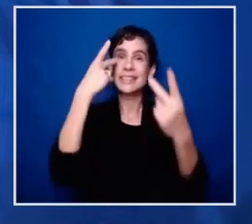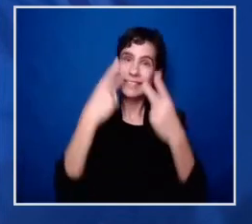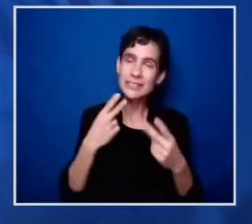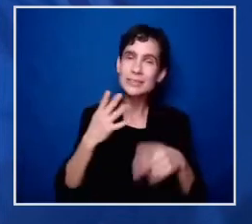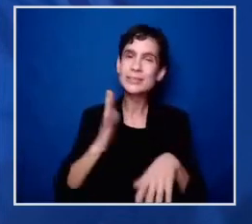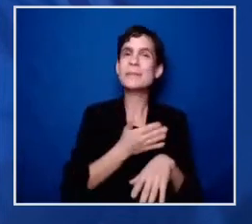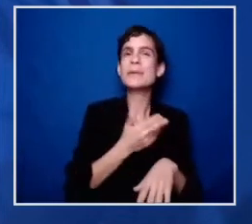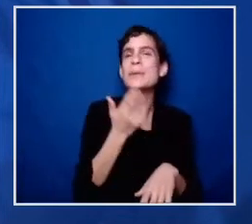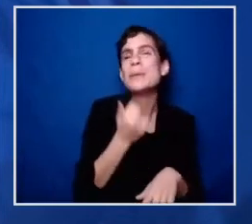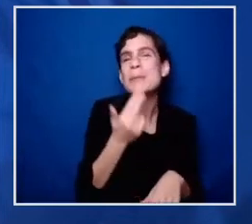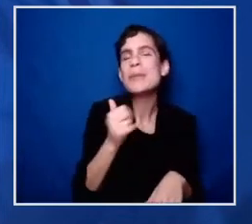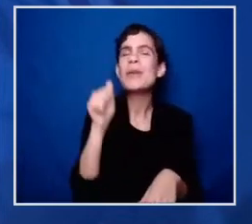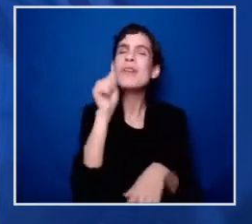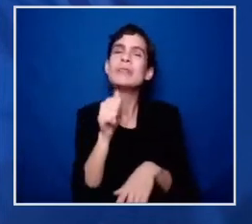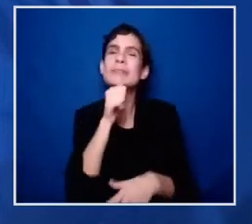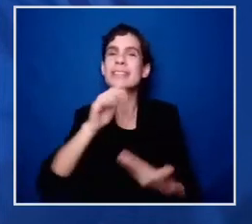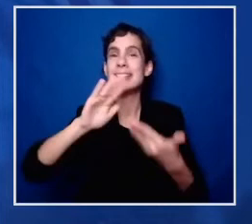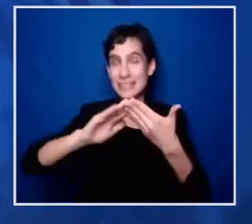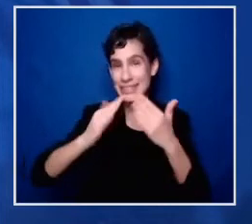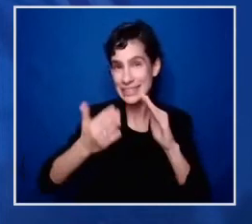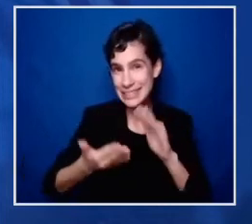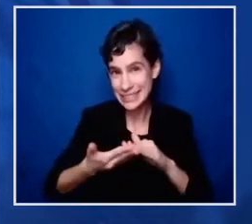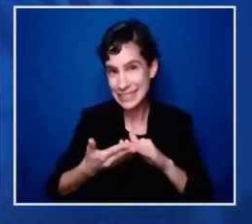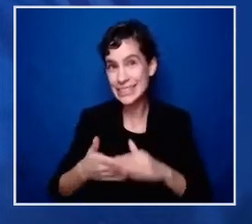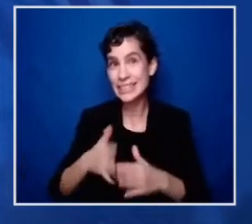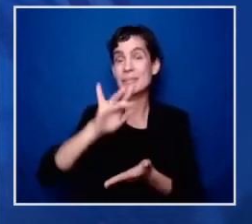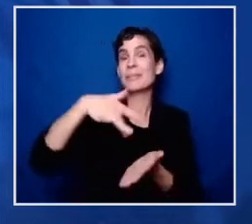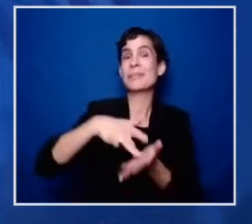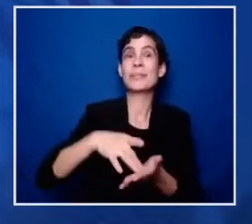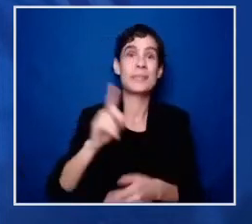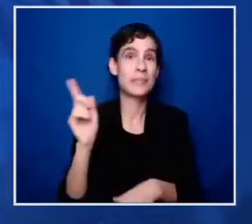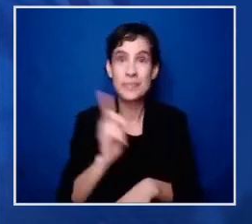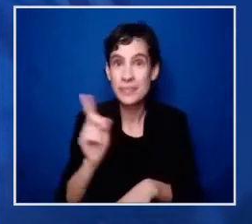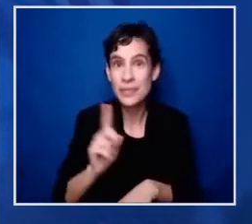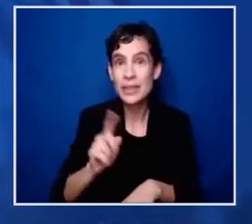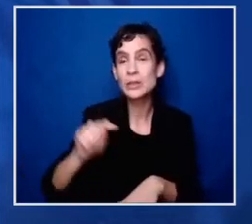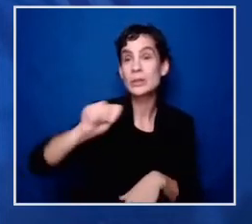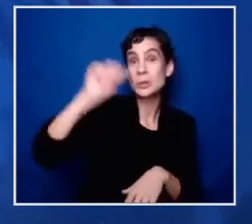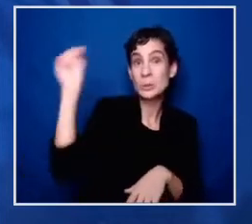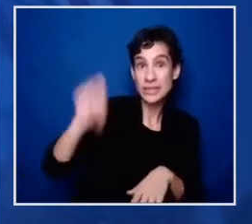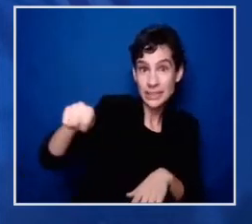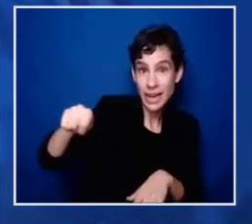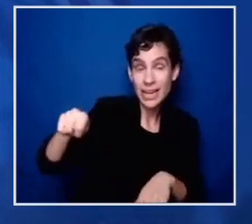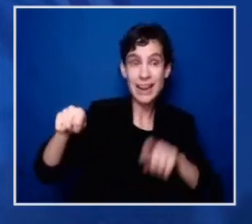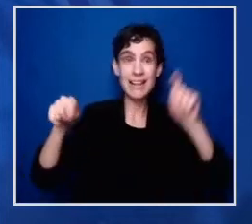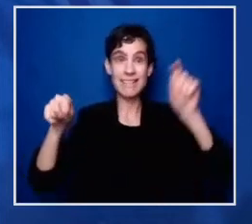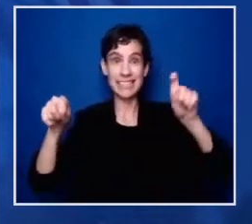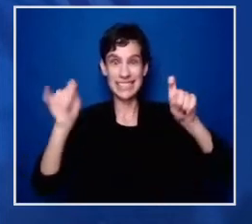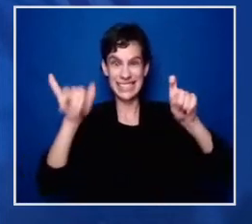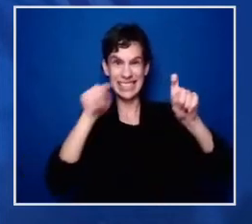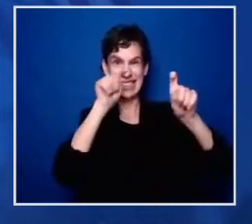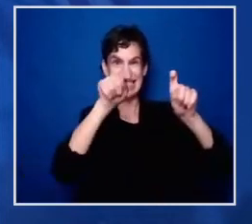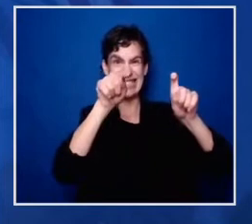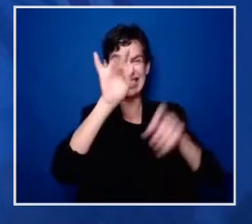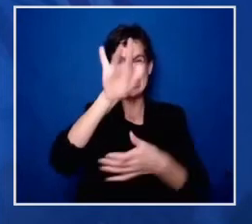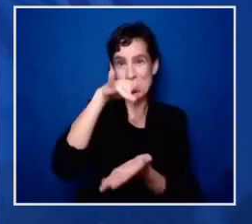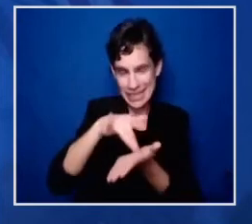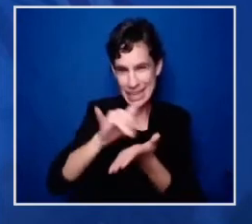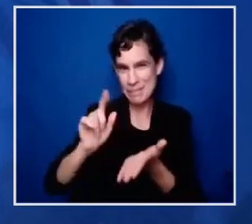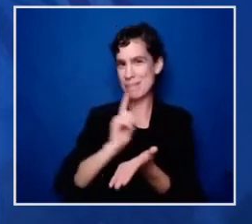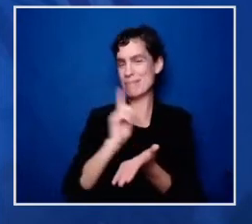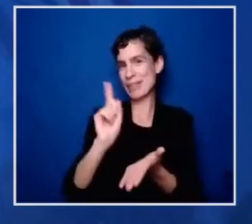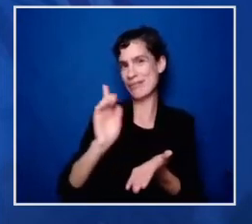and Tucson. Stop by and say hello. And in my language, Atki, our house is your house. Until